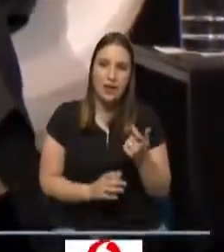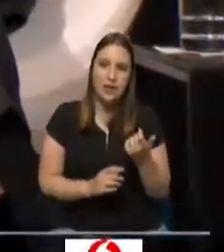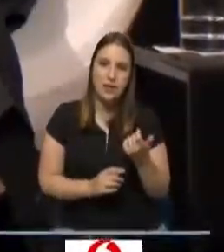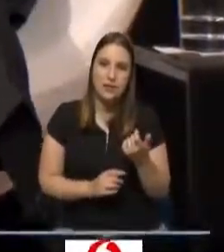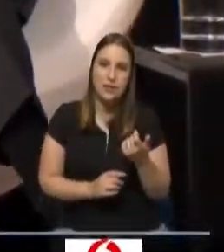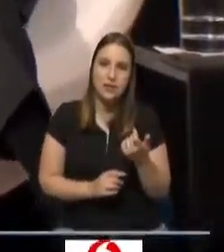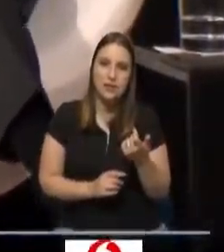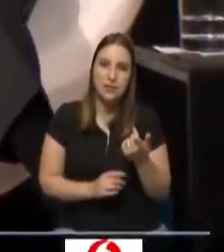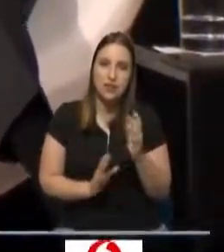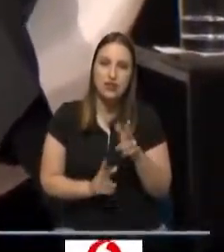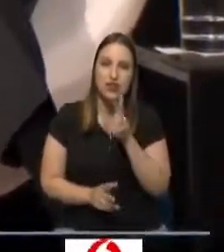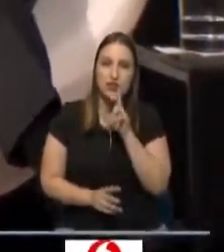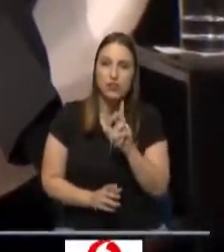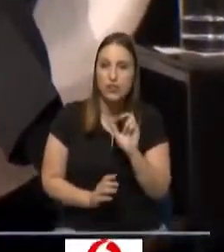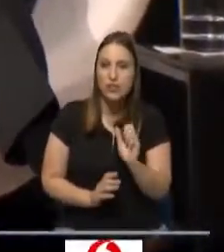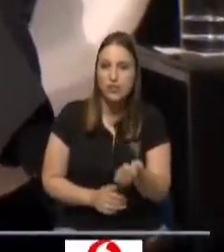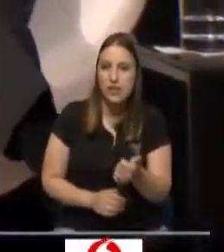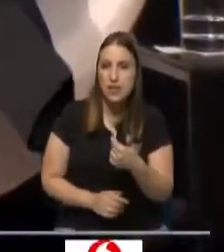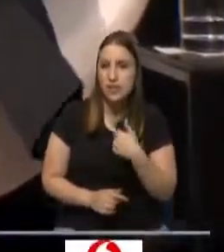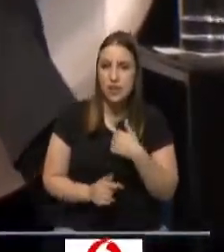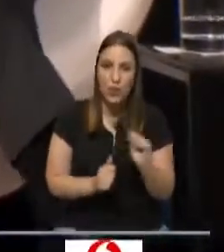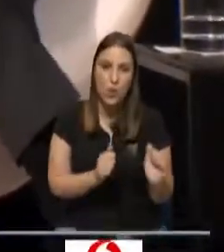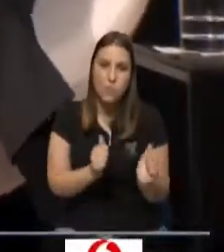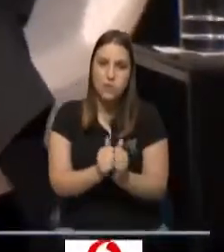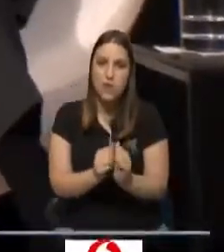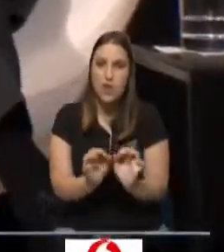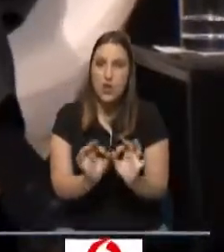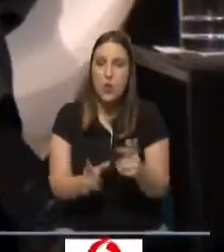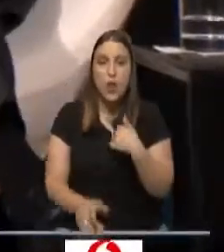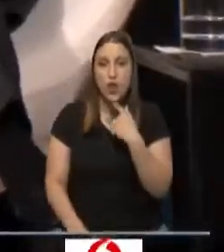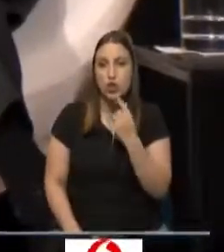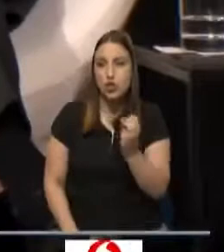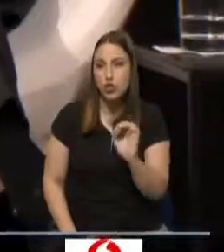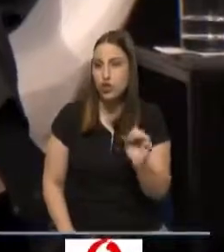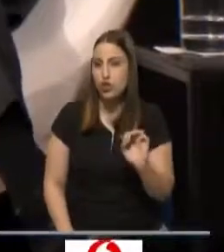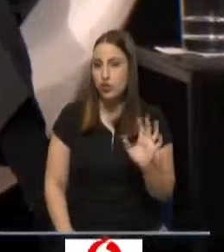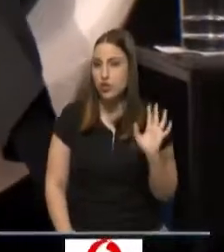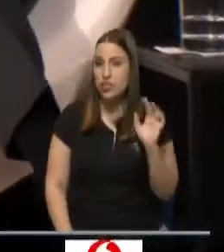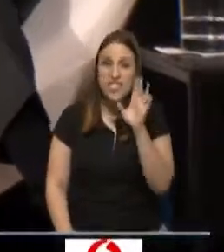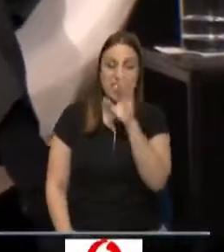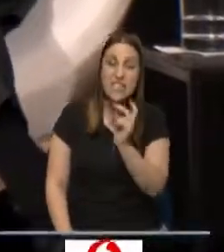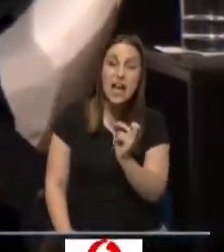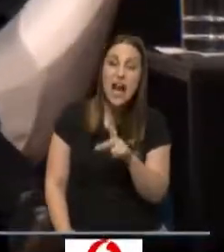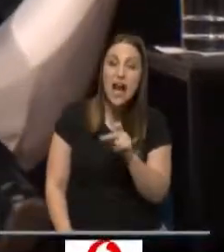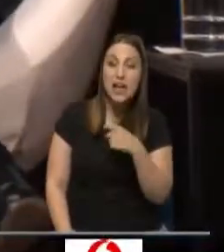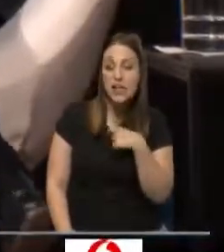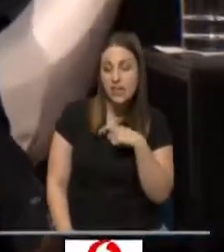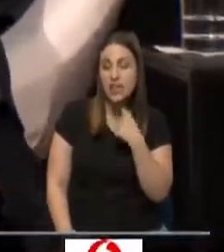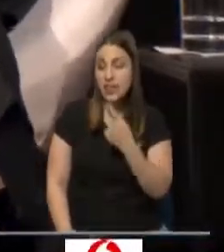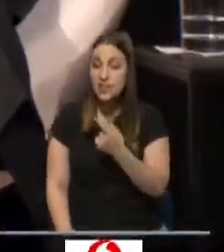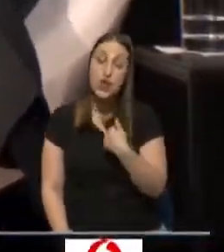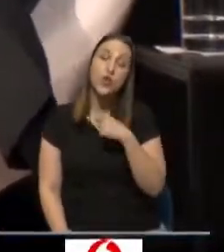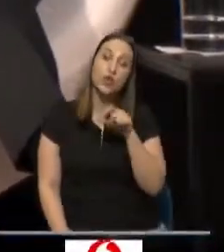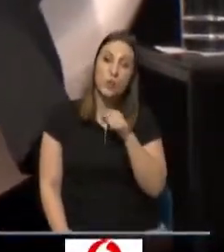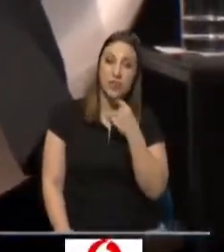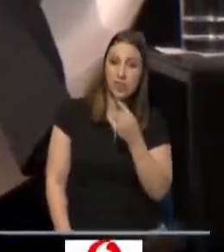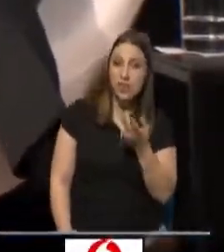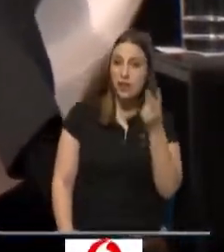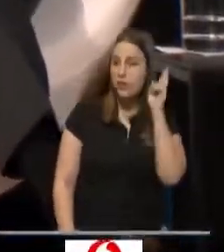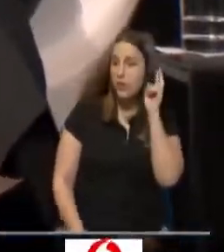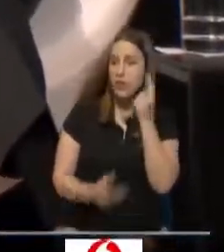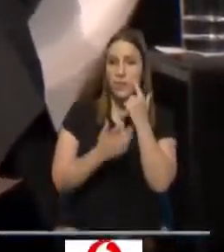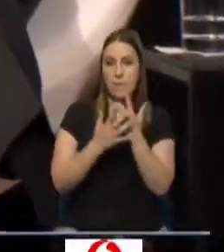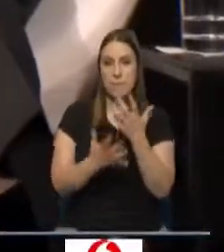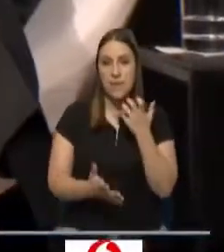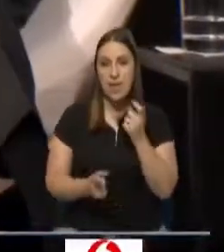just Anna, yes, I subscribe totally to what she said, but it's